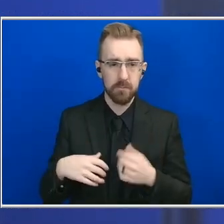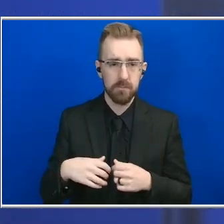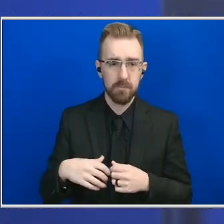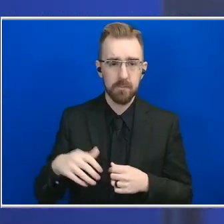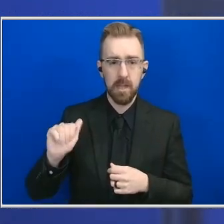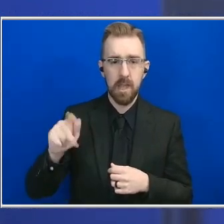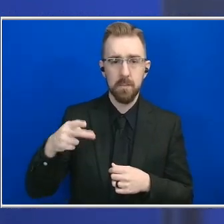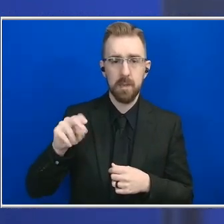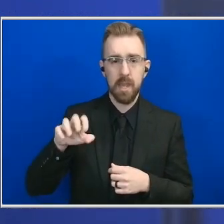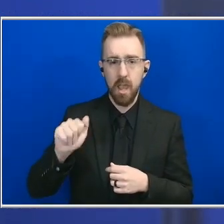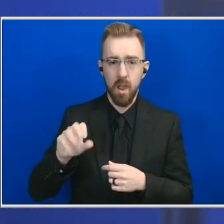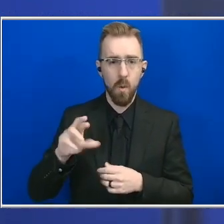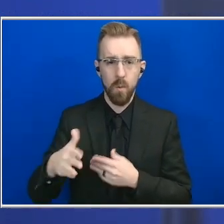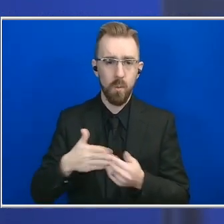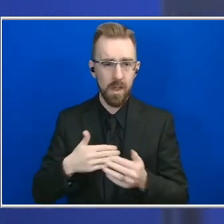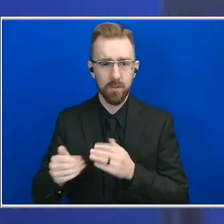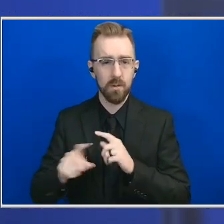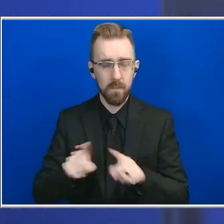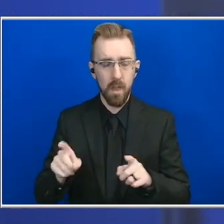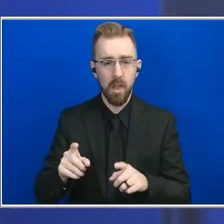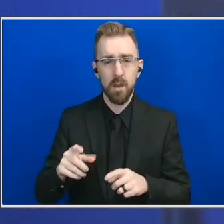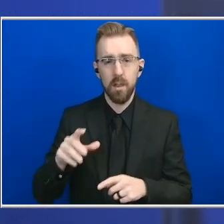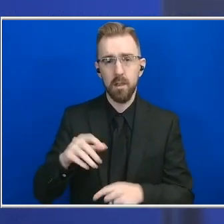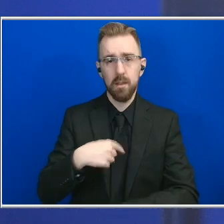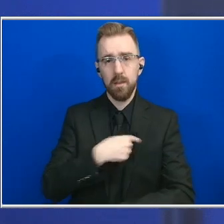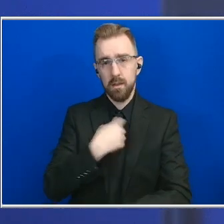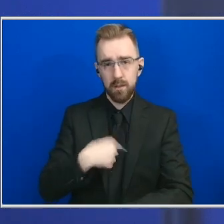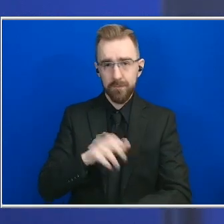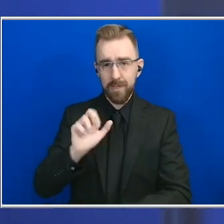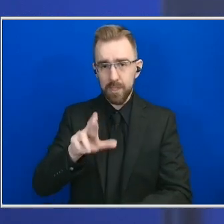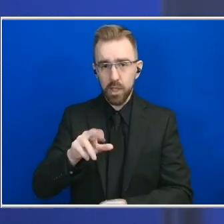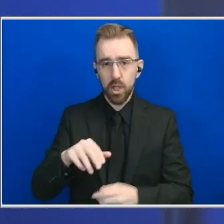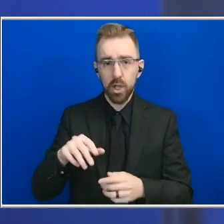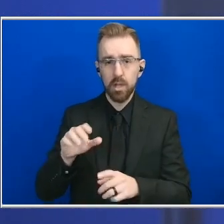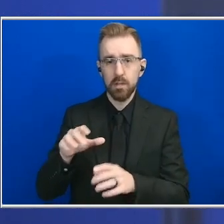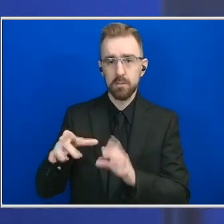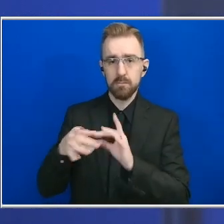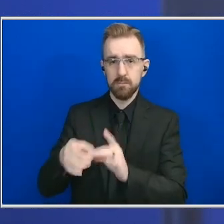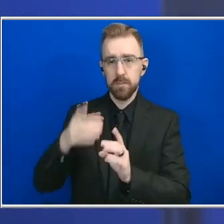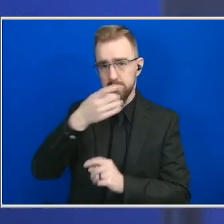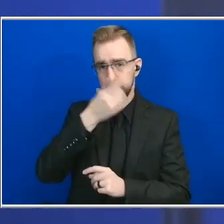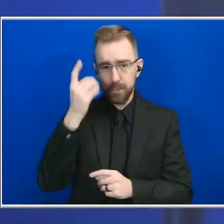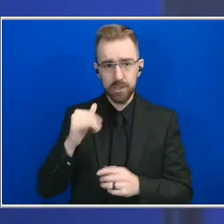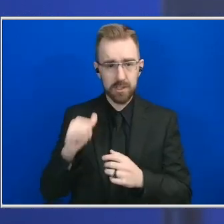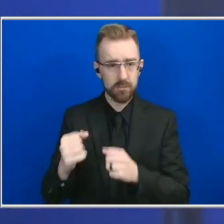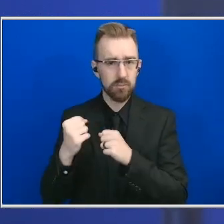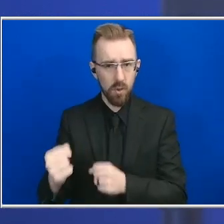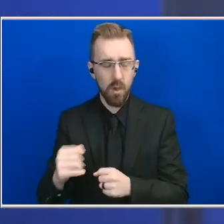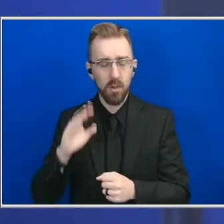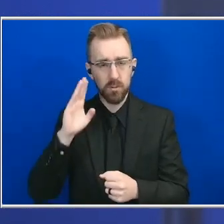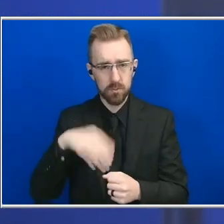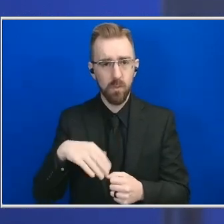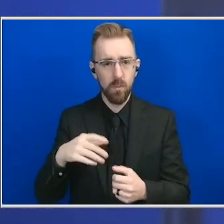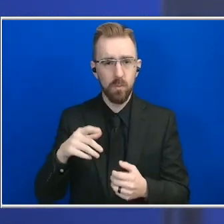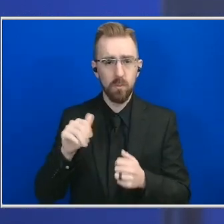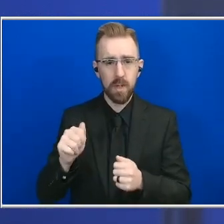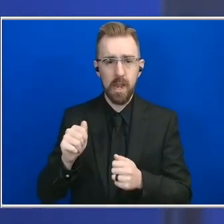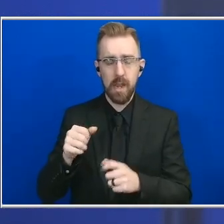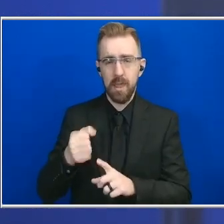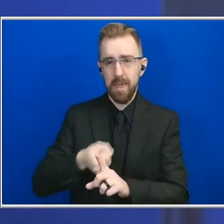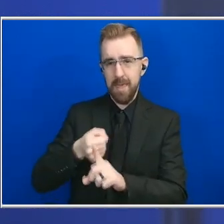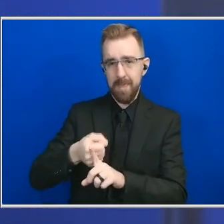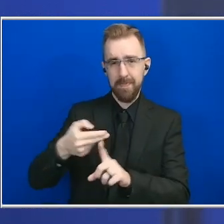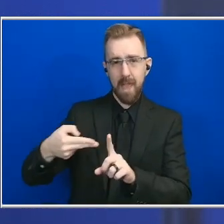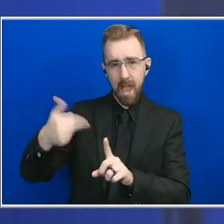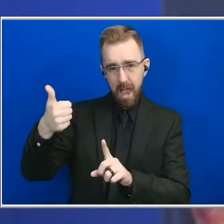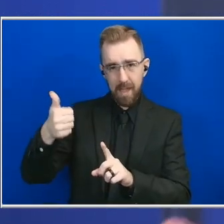to the vascular connotation of dementia, which is very strong, as you know, is a way to start, I think, and hit the highest mark of